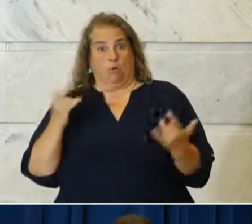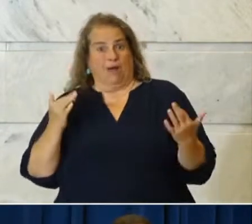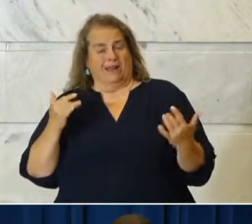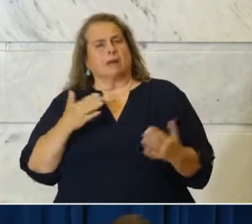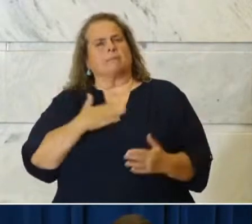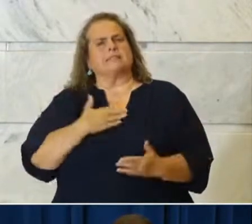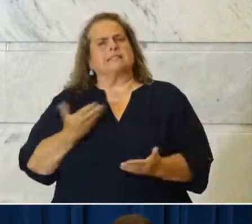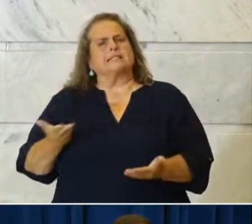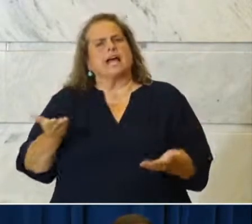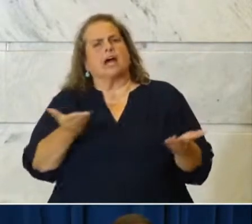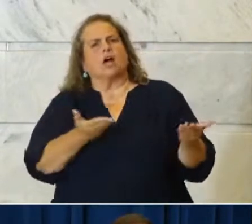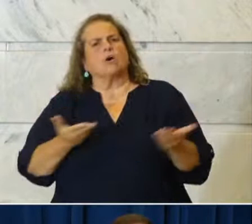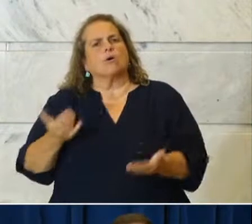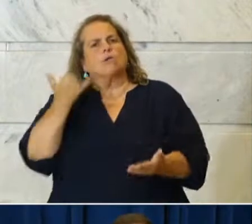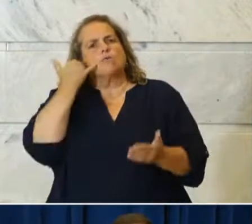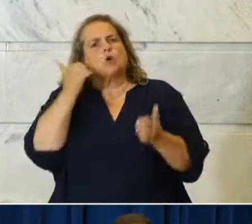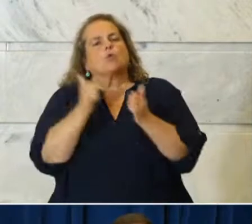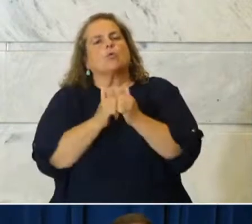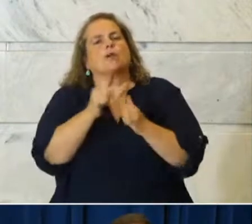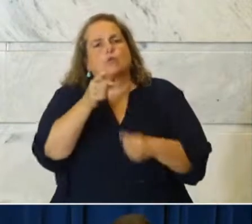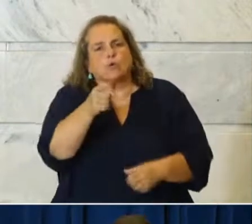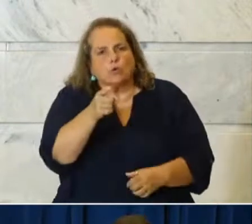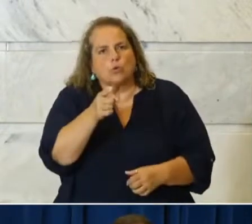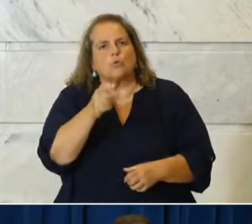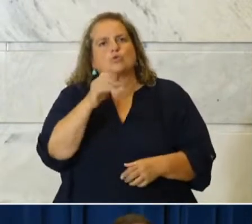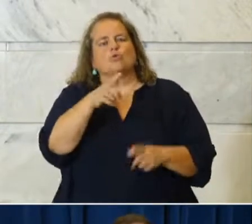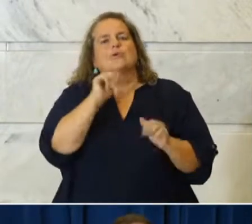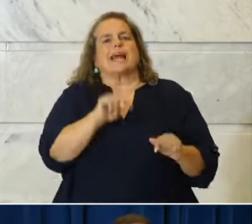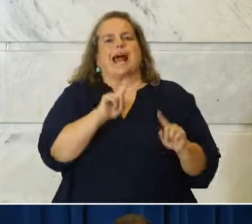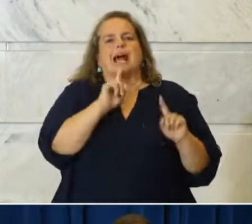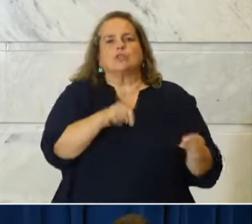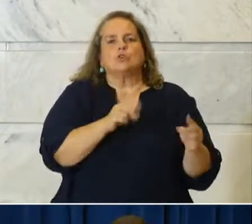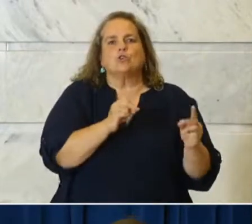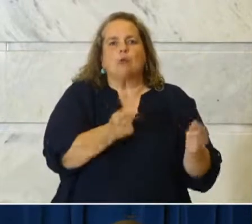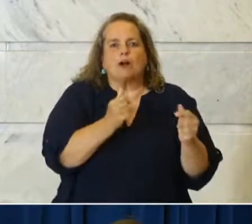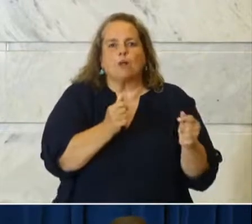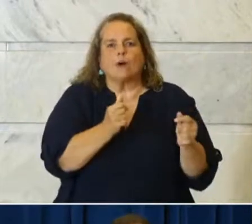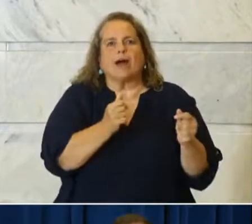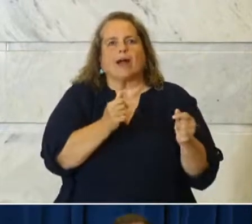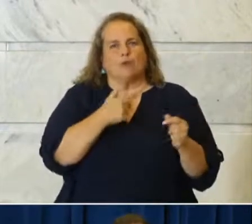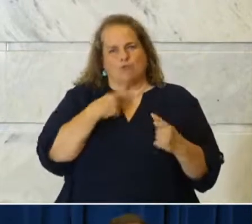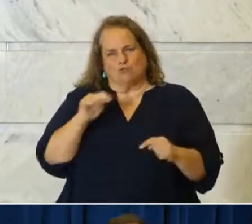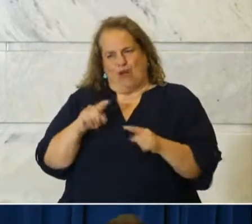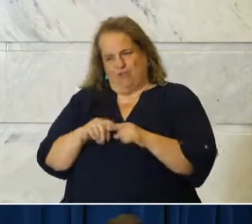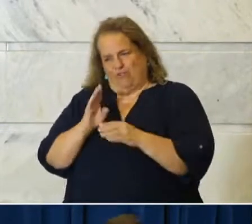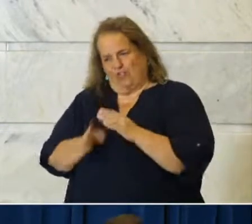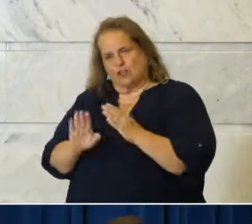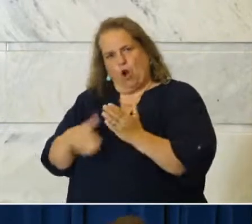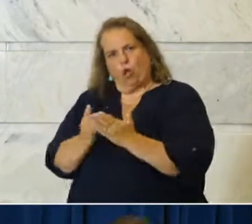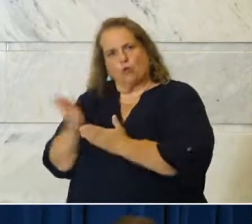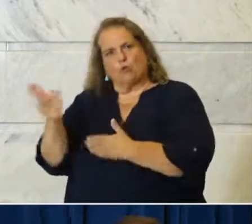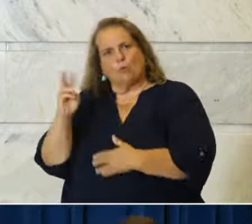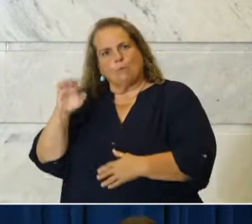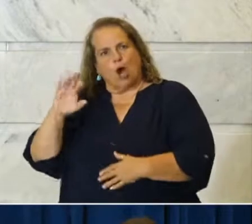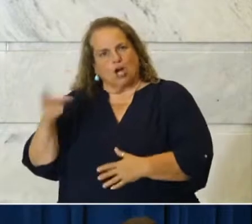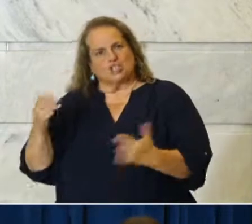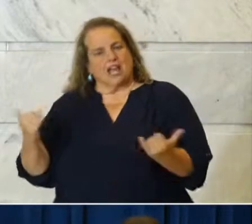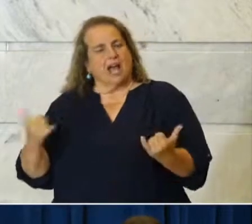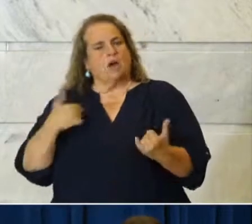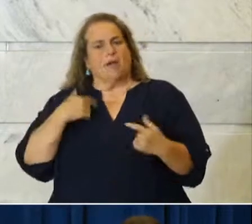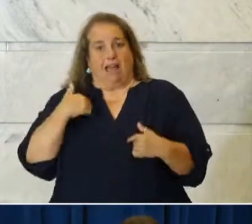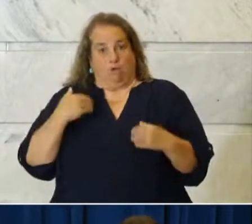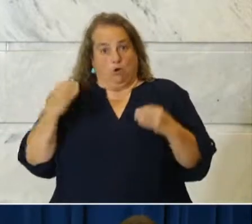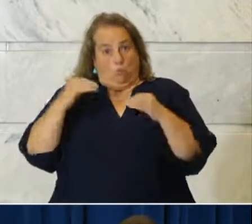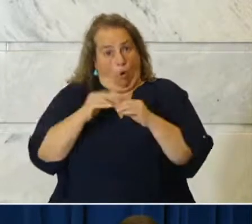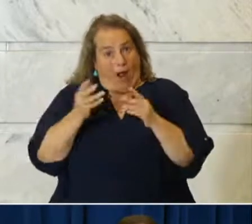from March. We're trying to call through everybody right now. Have your phone with you. We have more help now than ever before. We want to